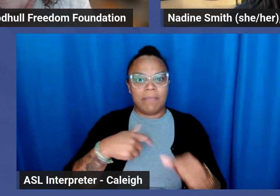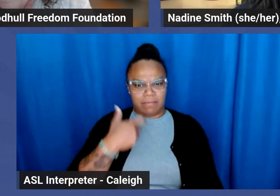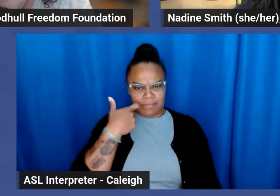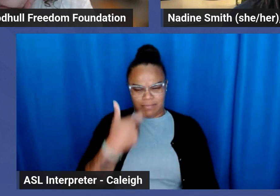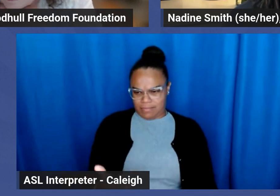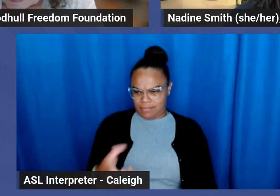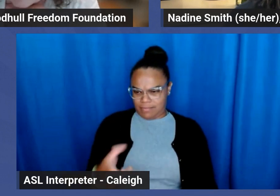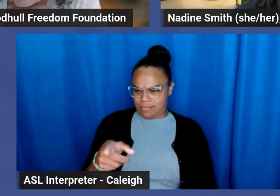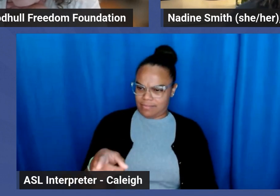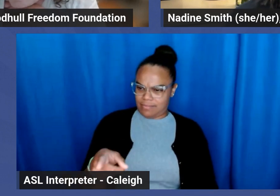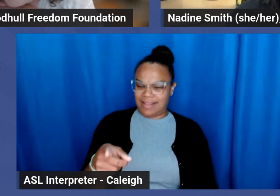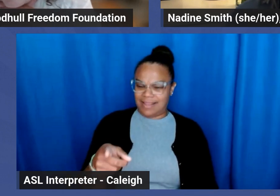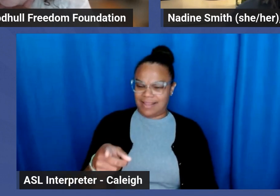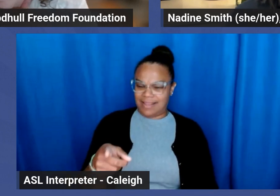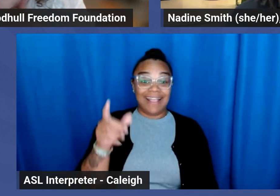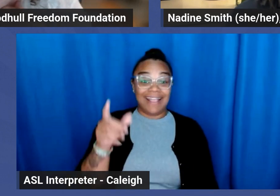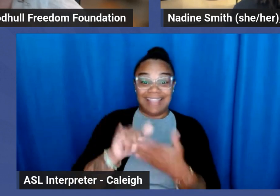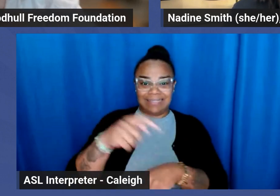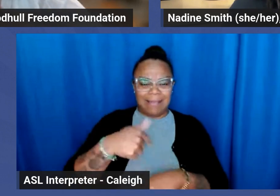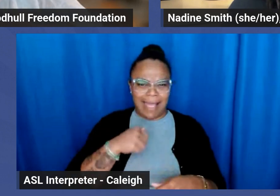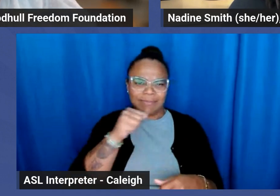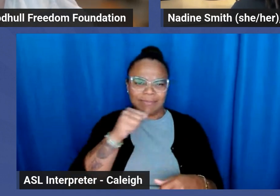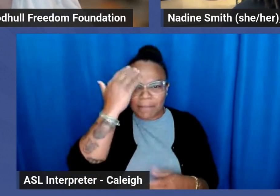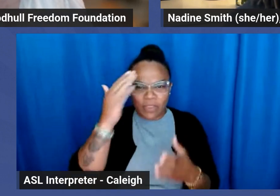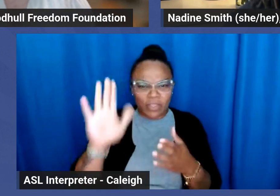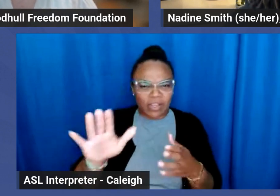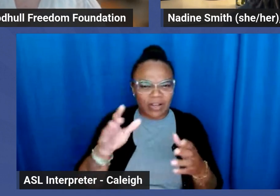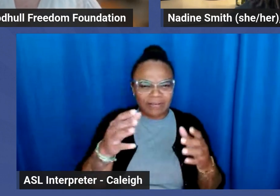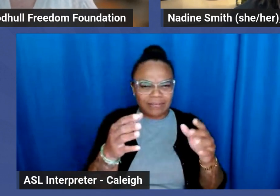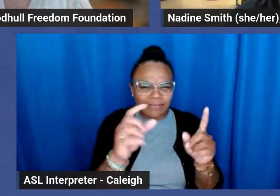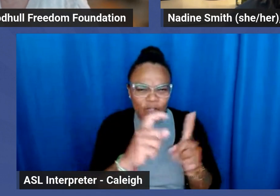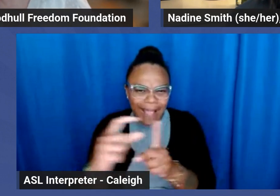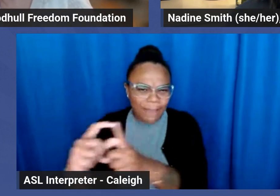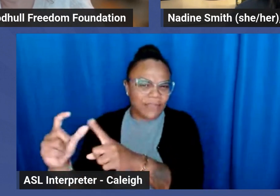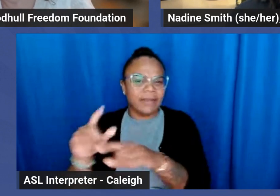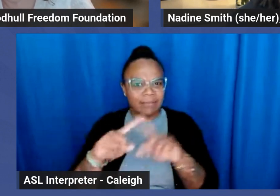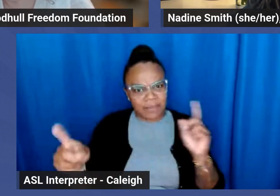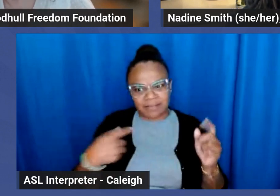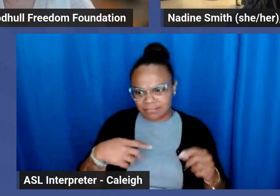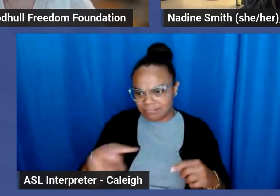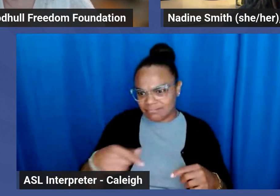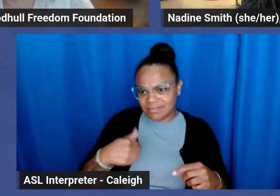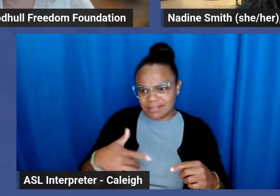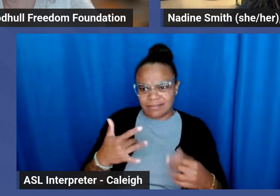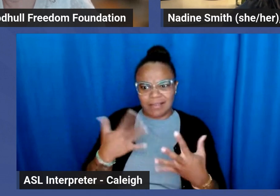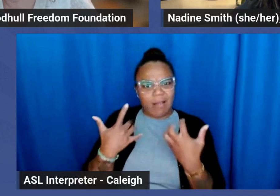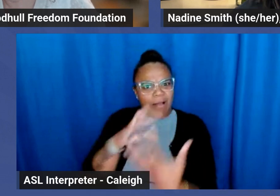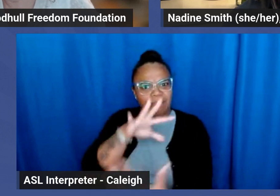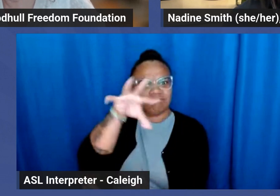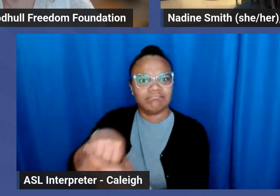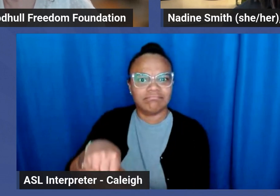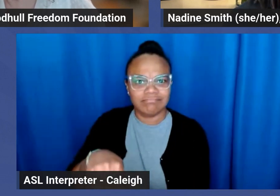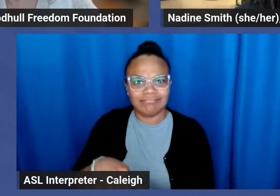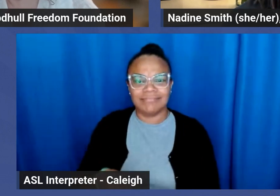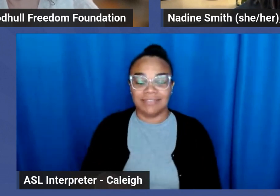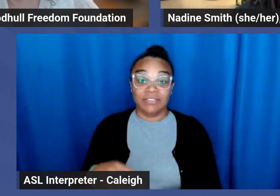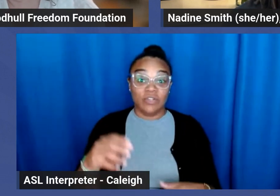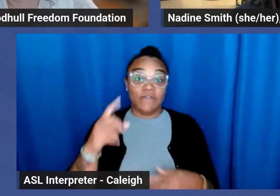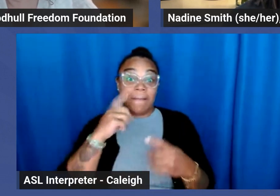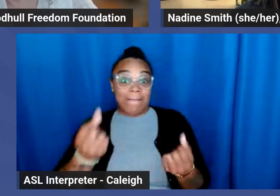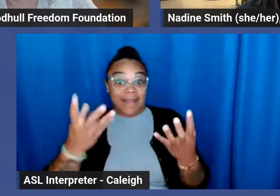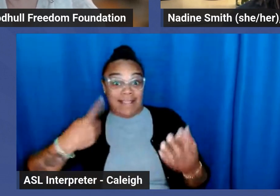where those women on motorcycles are. Yes. Right. And so for a lot of us, it was